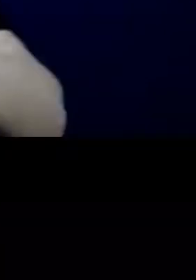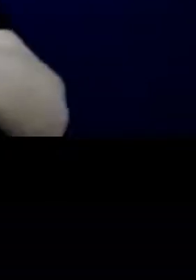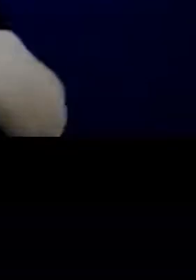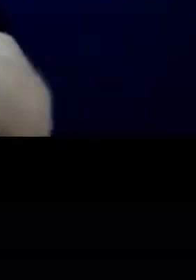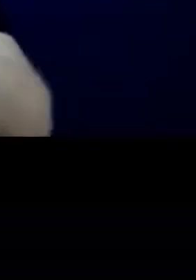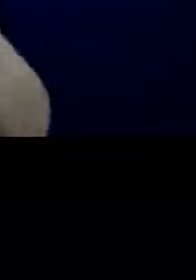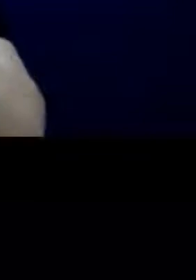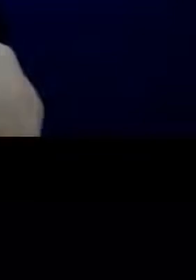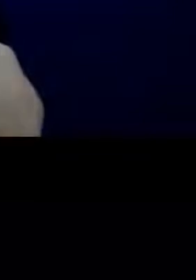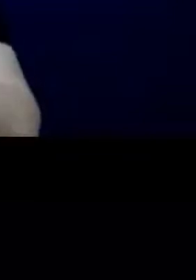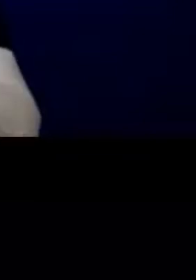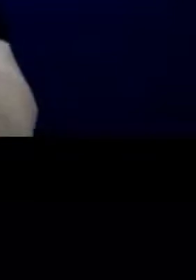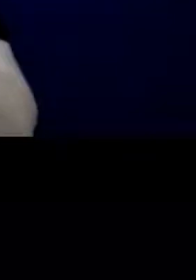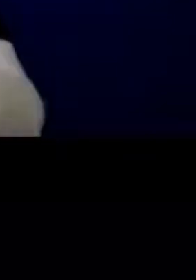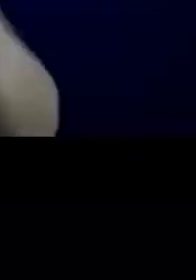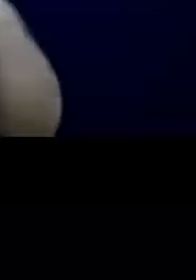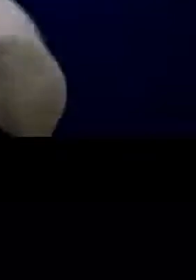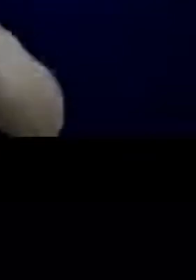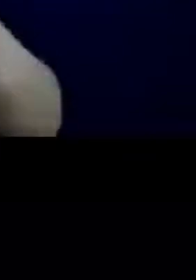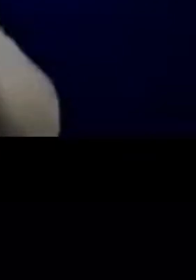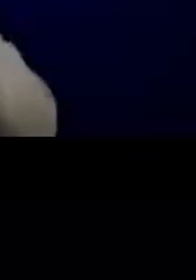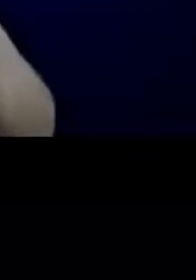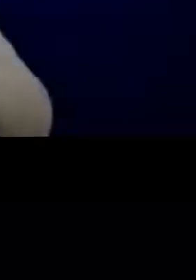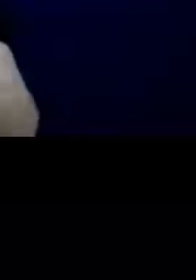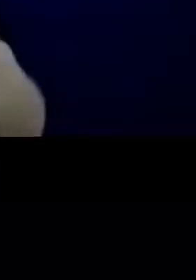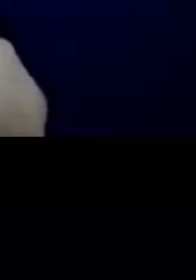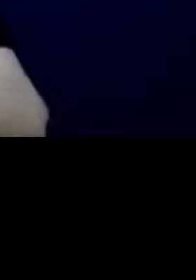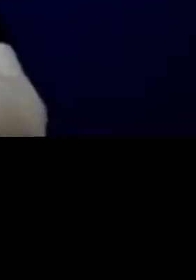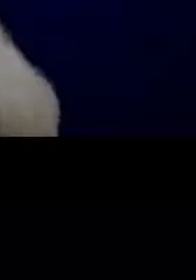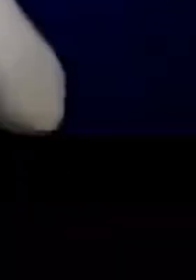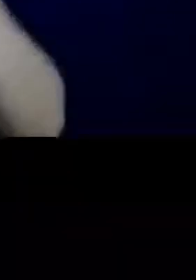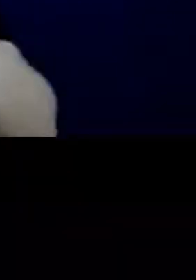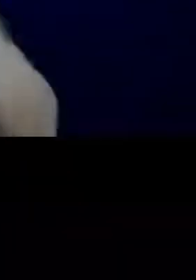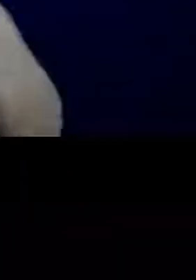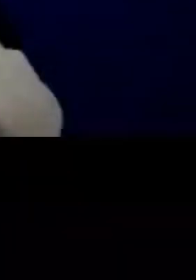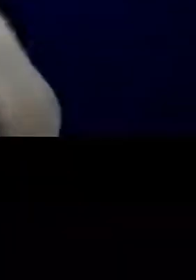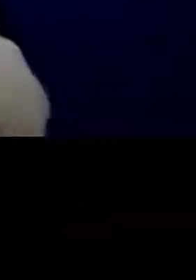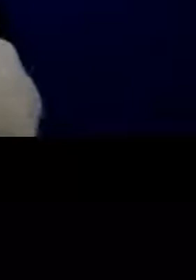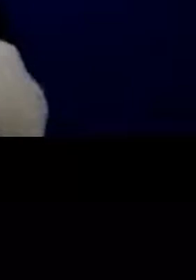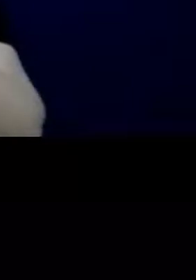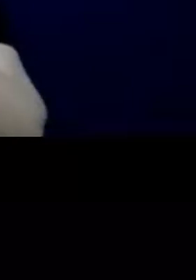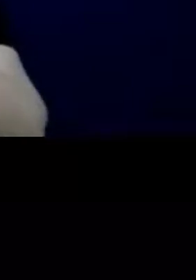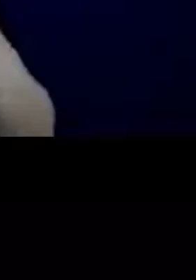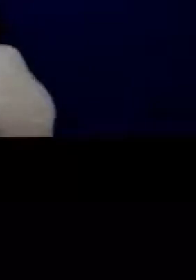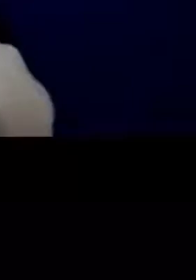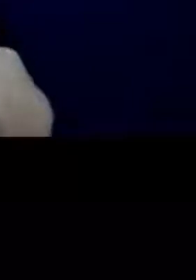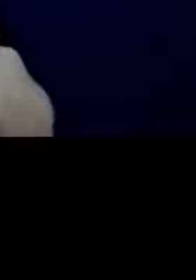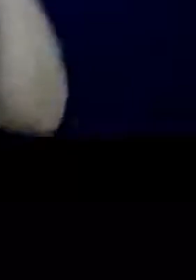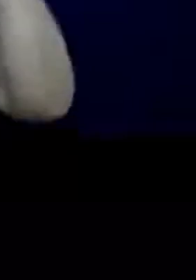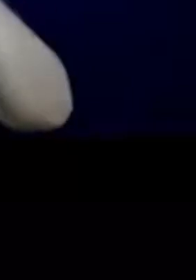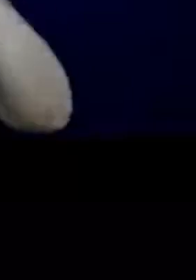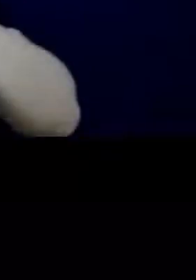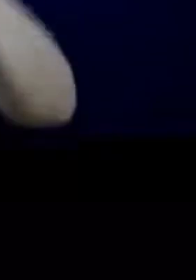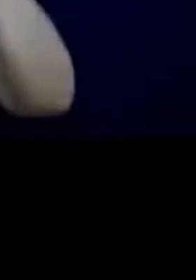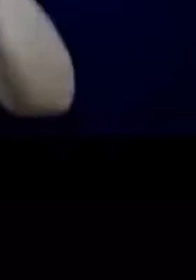might have at the end of the presentation. If you do have questions, feel free to use the Q&A button